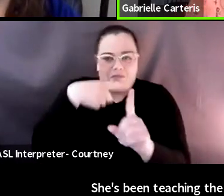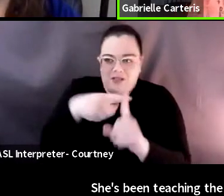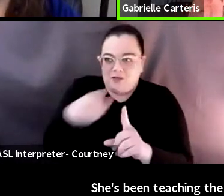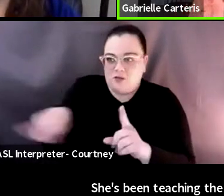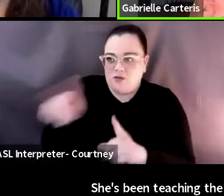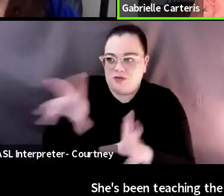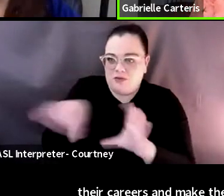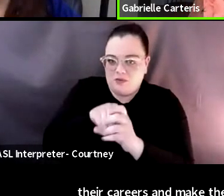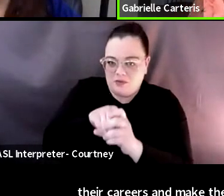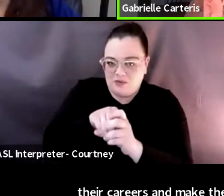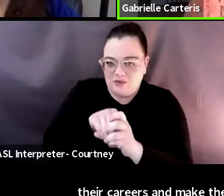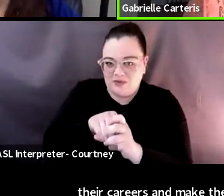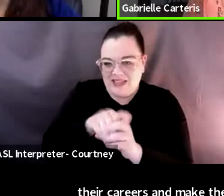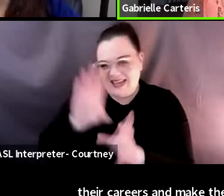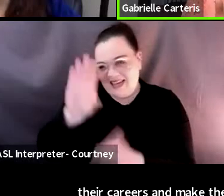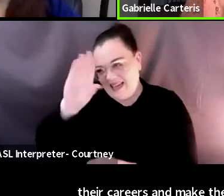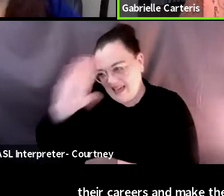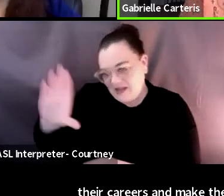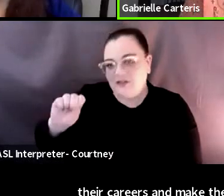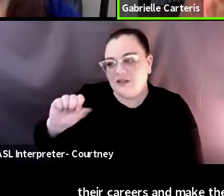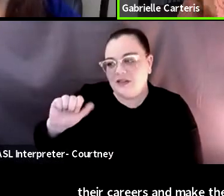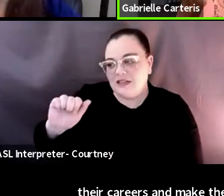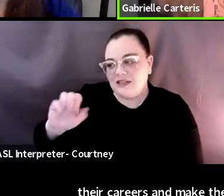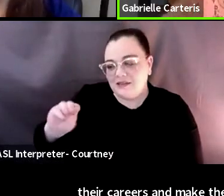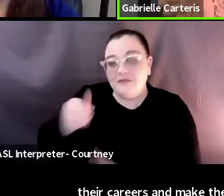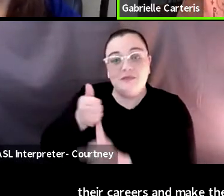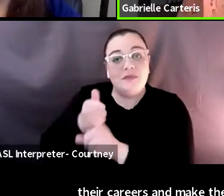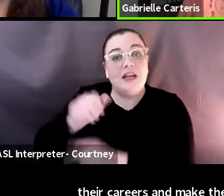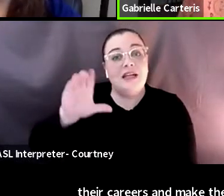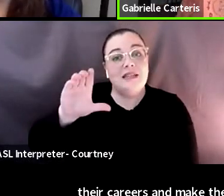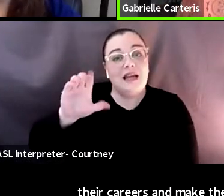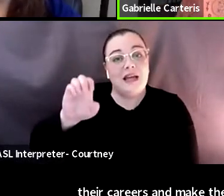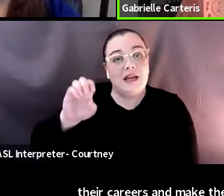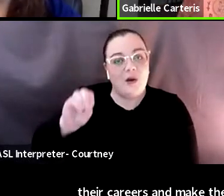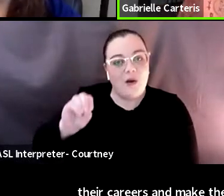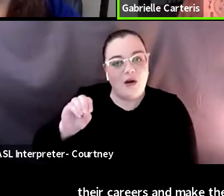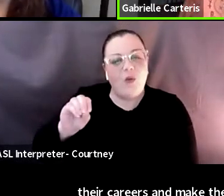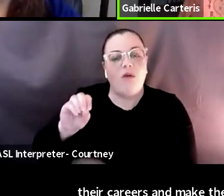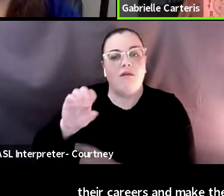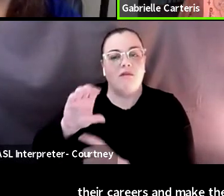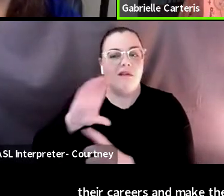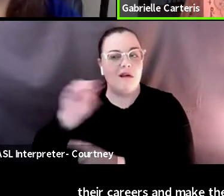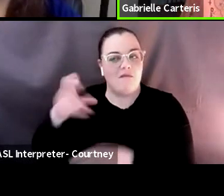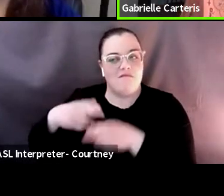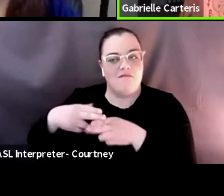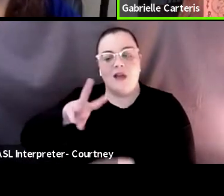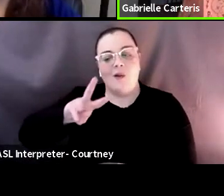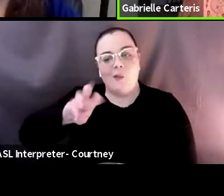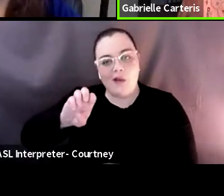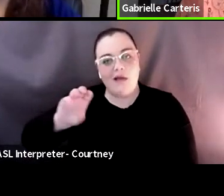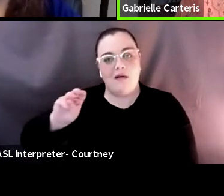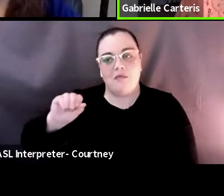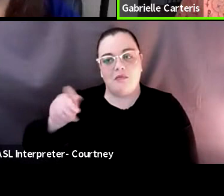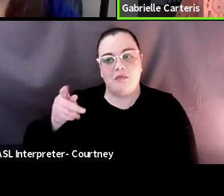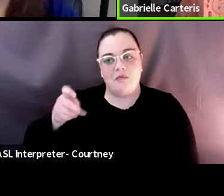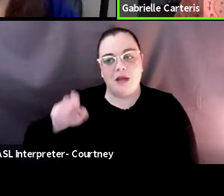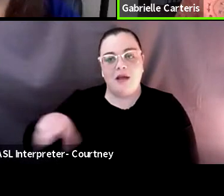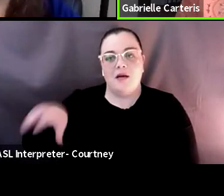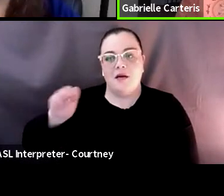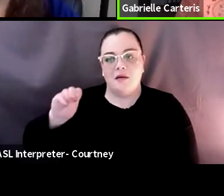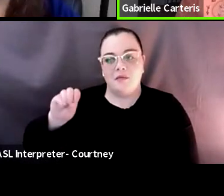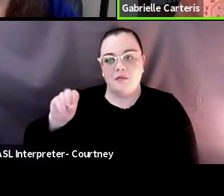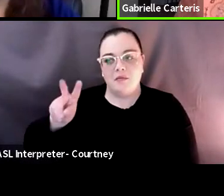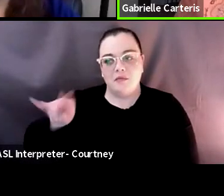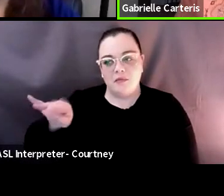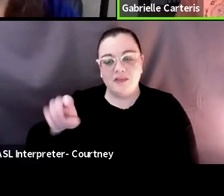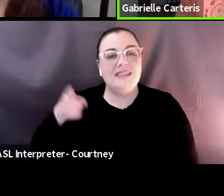welcome, we love having you here also. Sam is the CEO of We Make Movies. He's the founder of Lumaforge and the lead